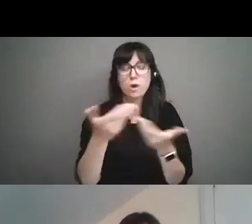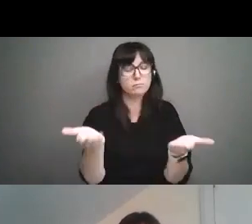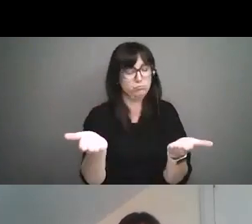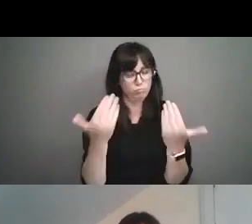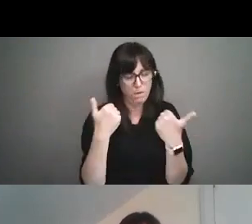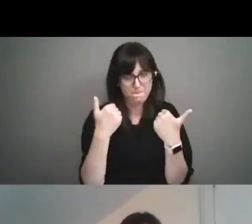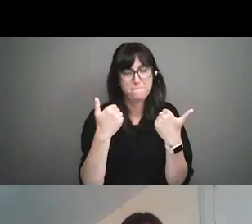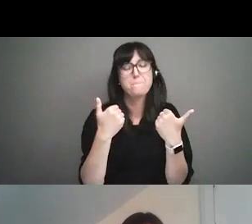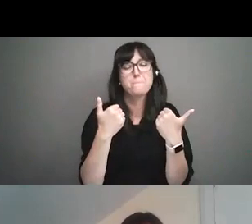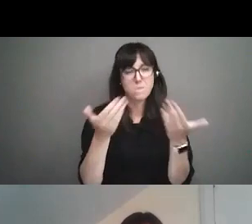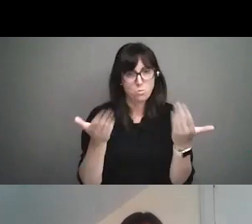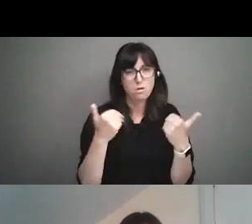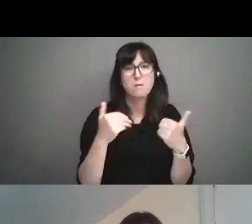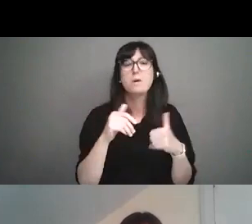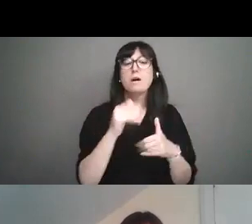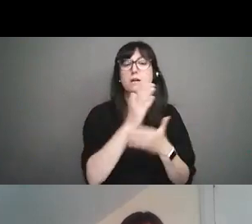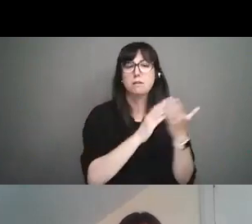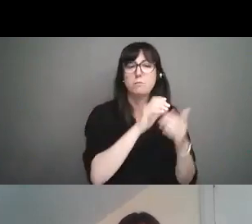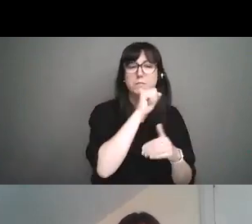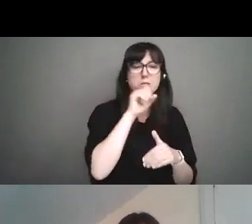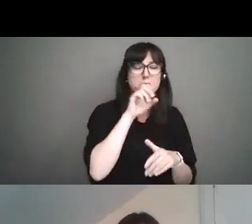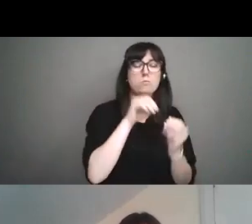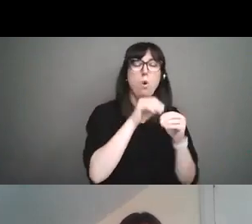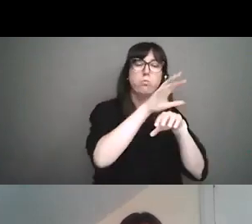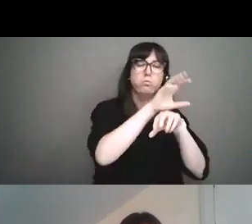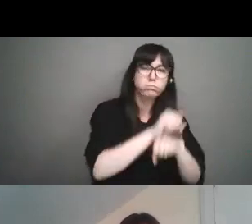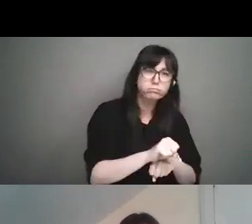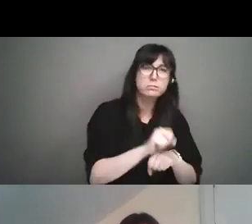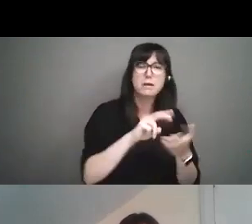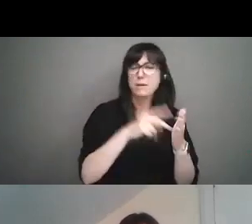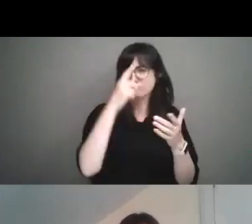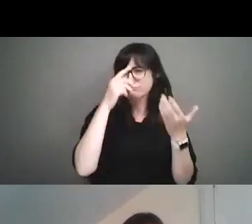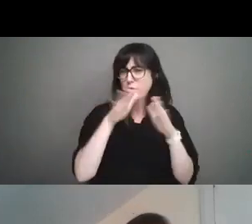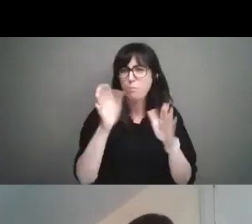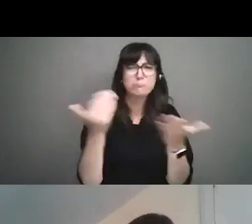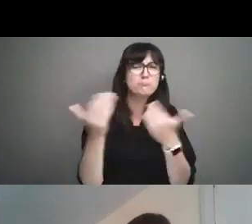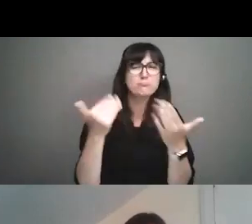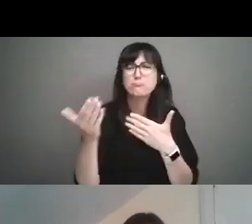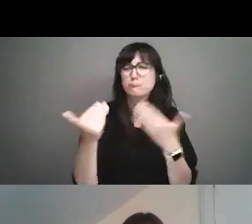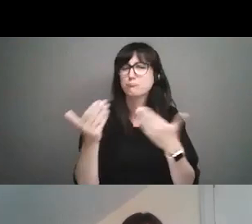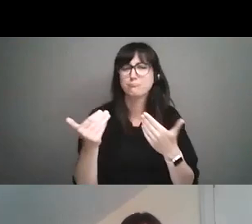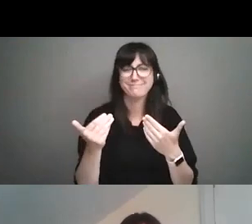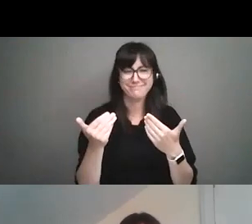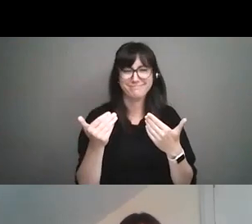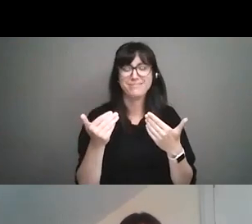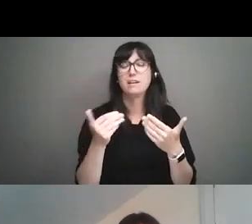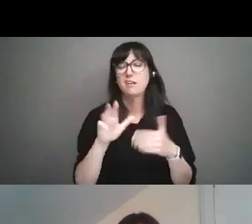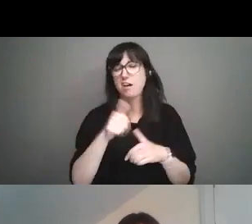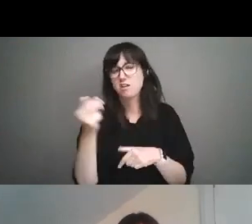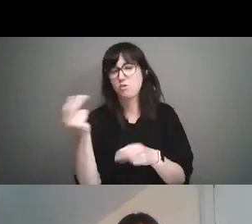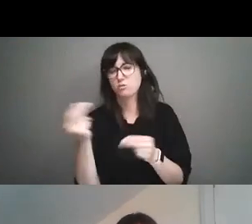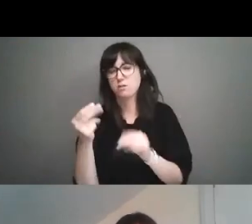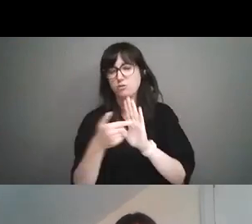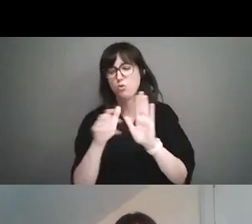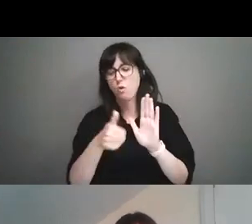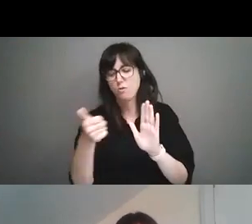the older members who are a bit more comfortable and familiar with the way that it works. And I'll show you in the next slide some of the different activities that